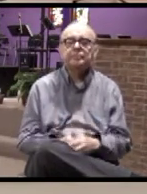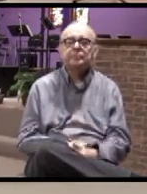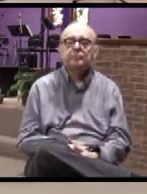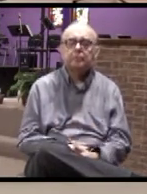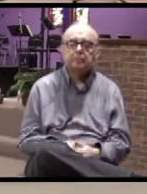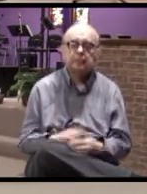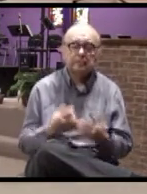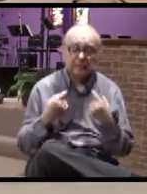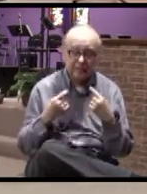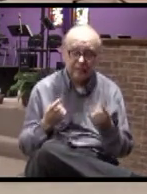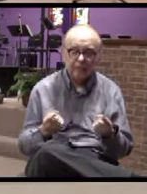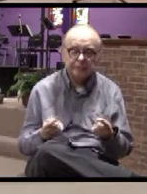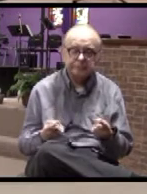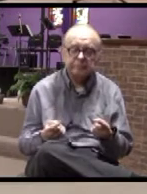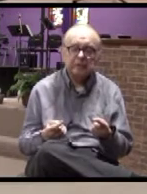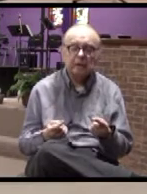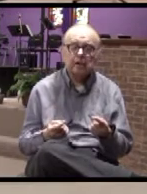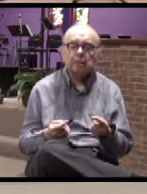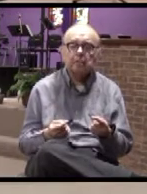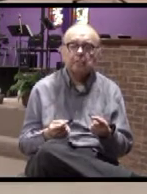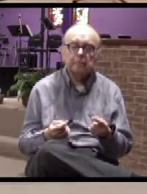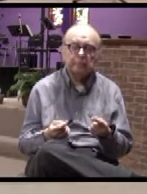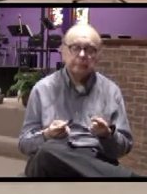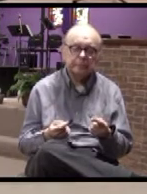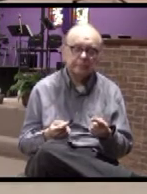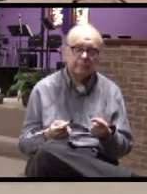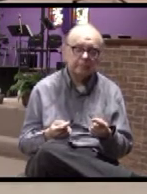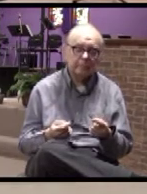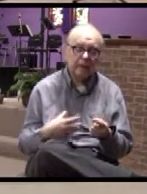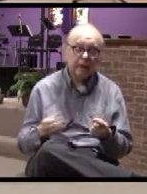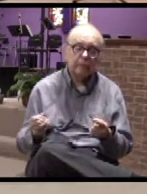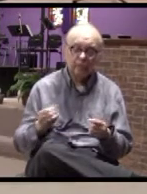And finally, he took the boy,